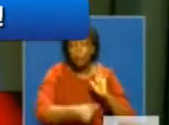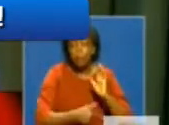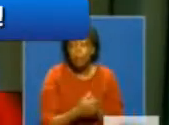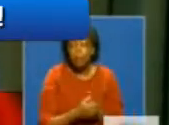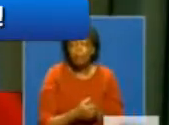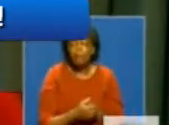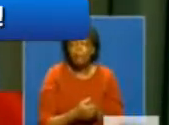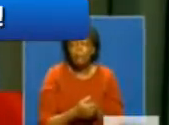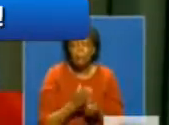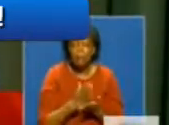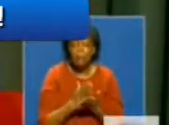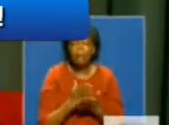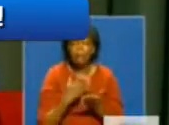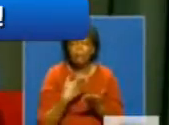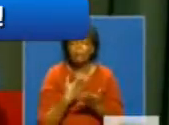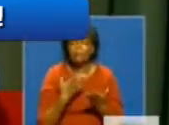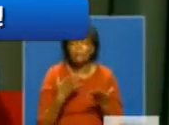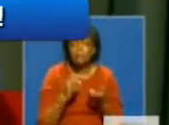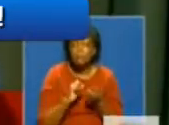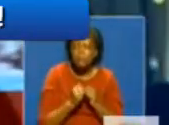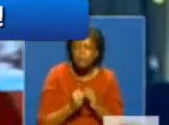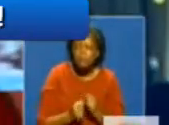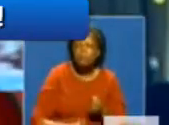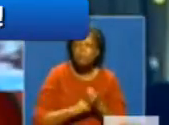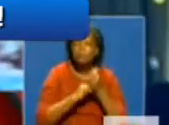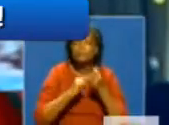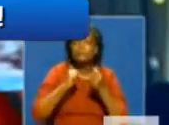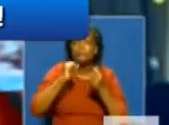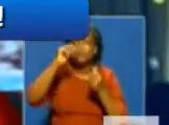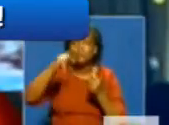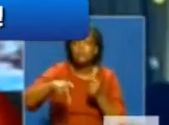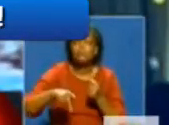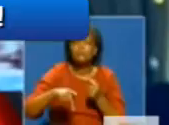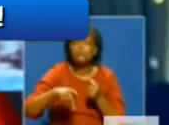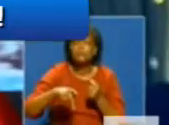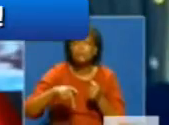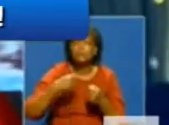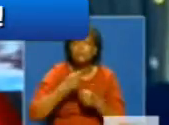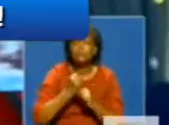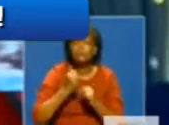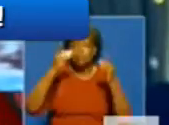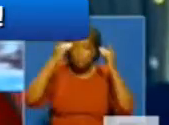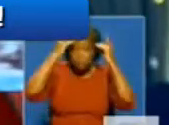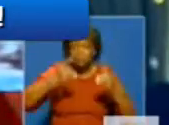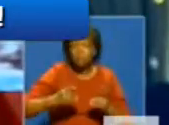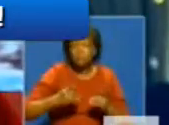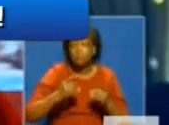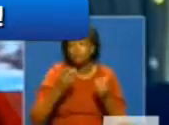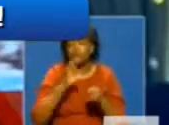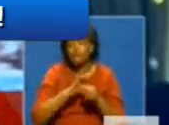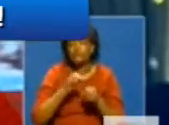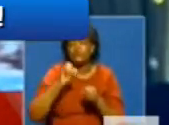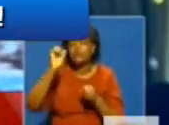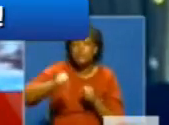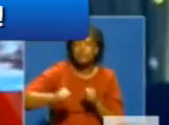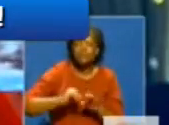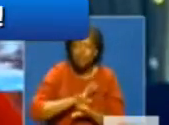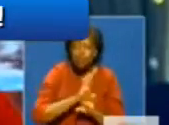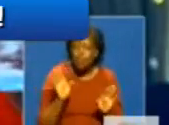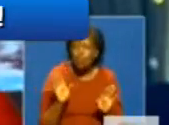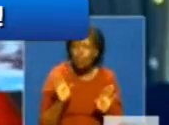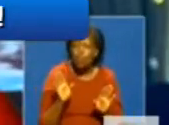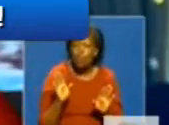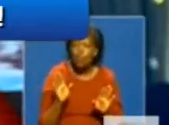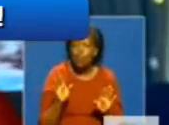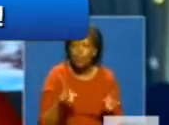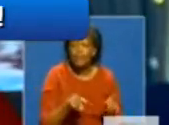were meant to assist members of Parliament in making a determination whether to vote yes or no, and